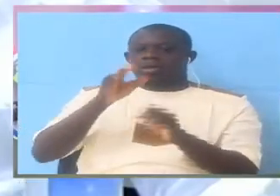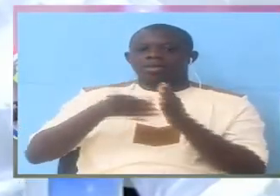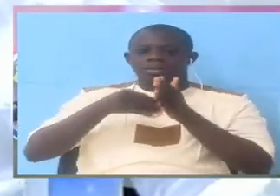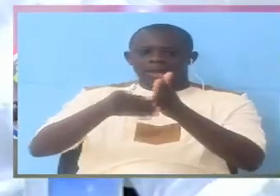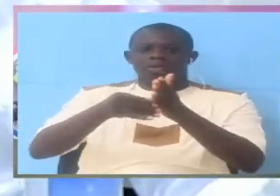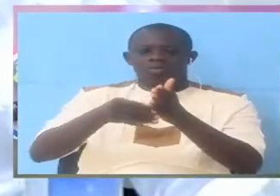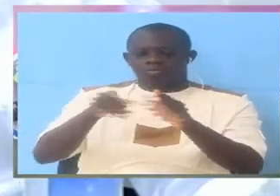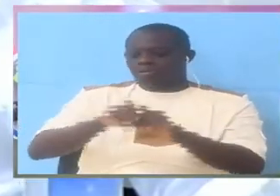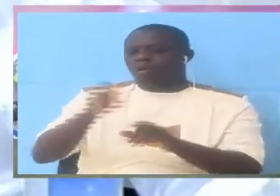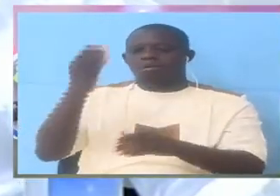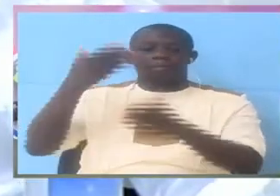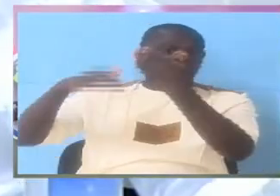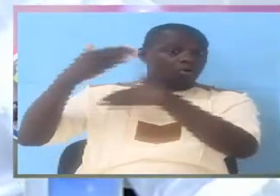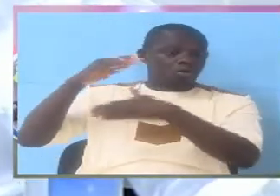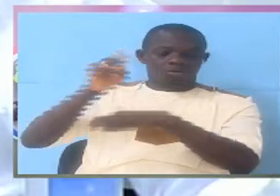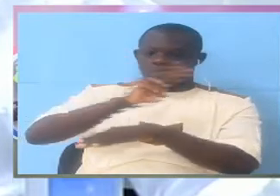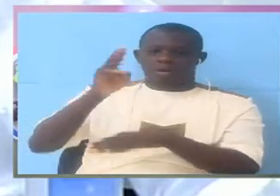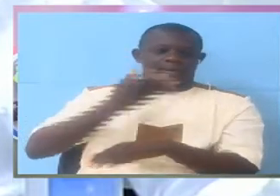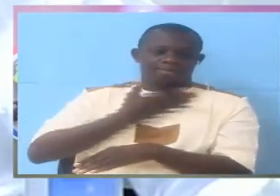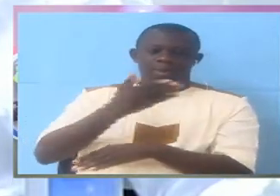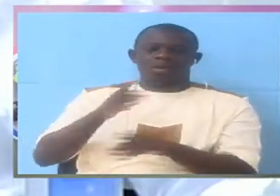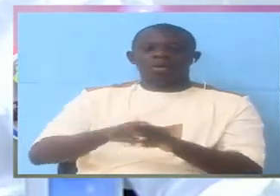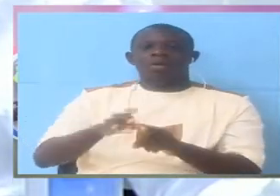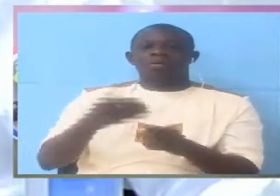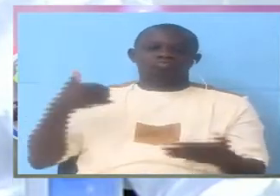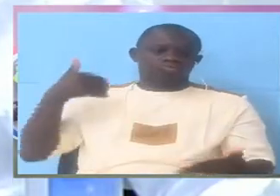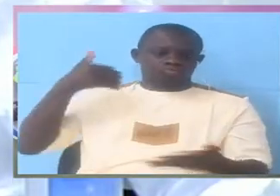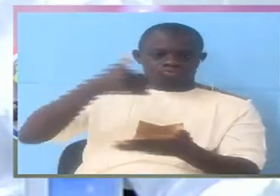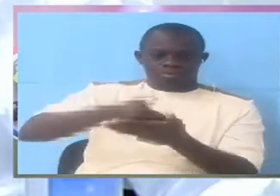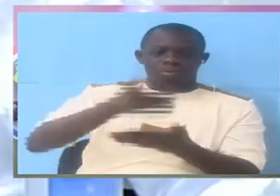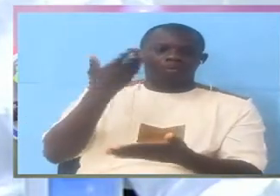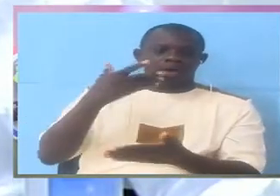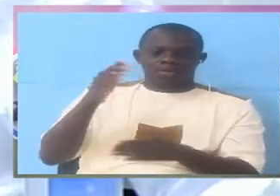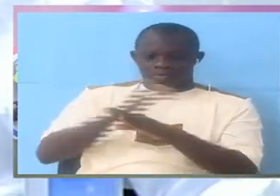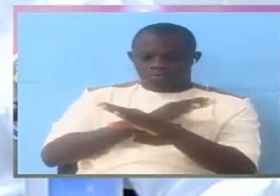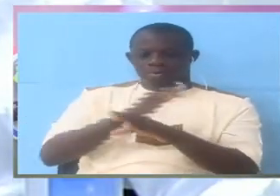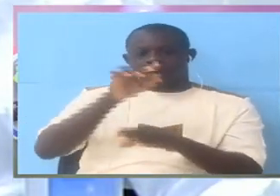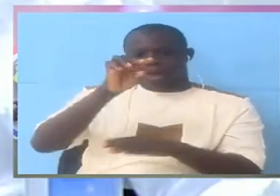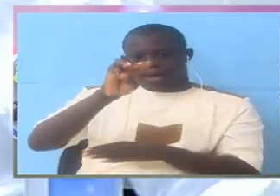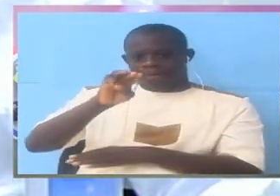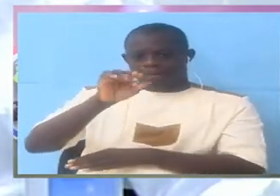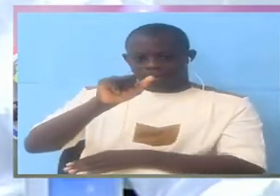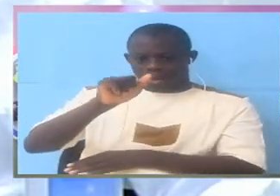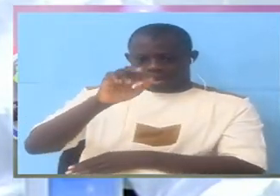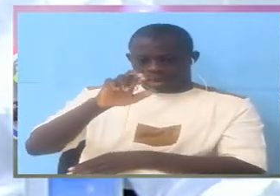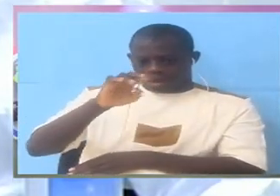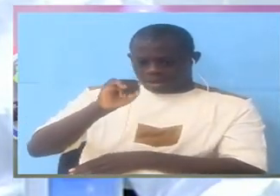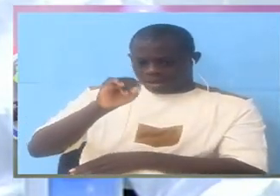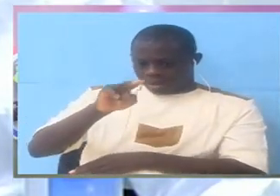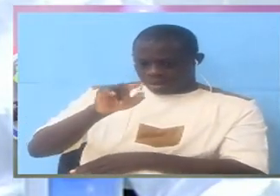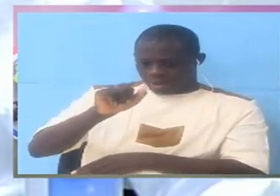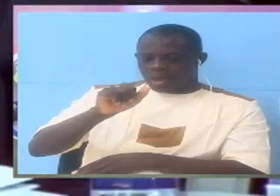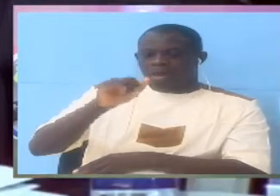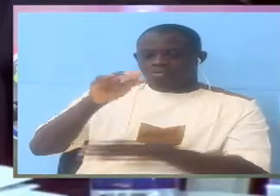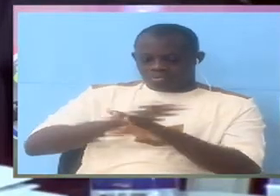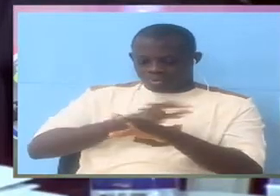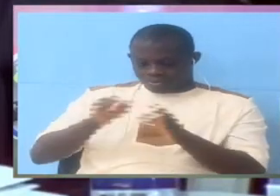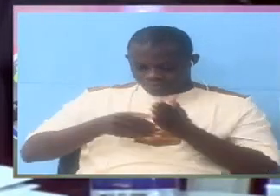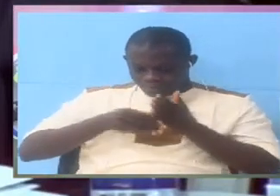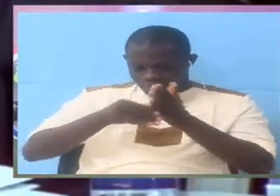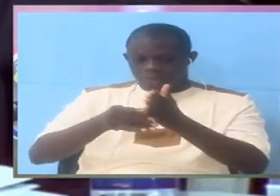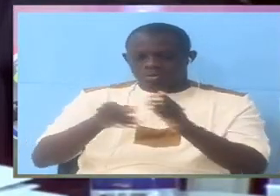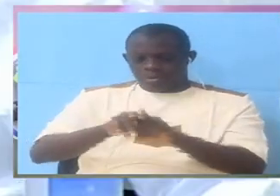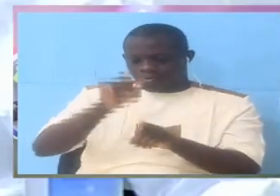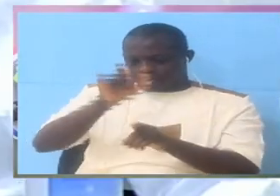time, until when Marina was promoted to be director. But the person we put in this box here would be Daba